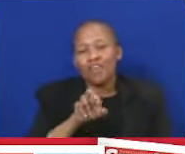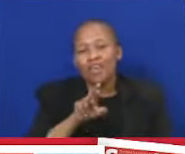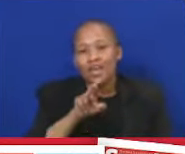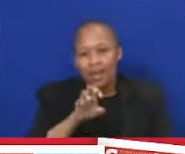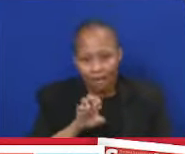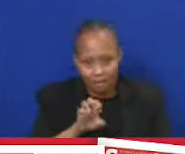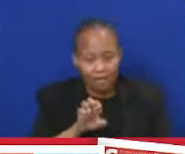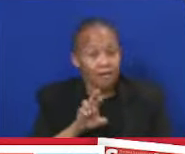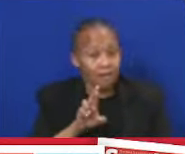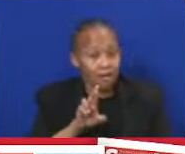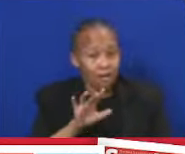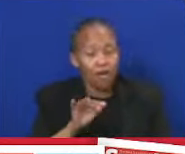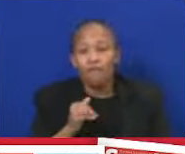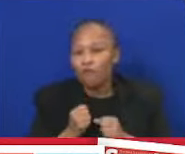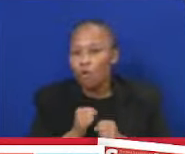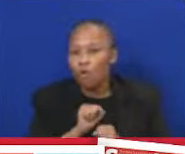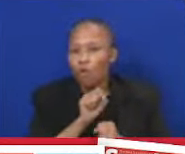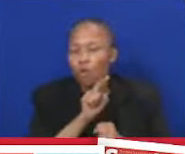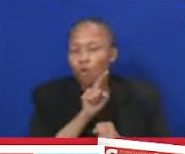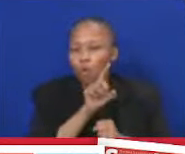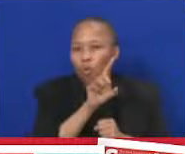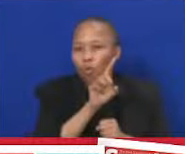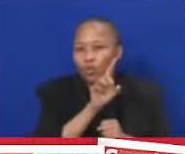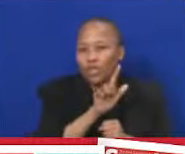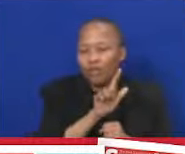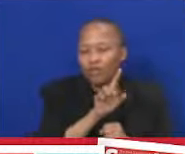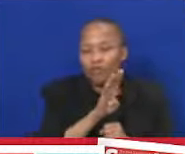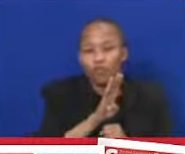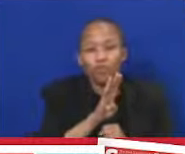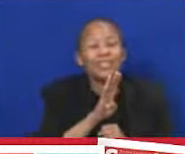probably 149 of